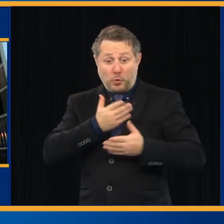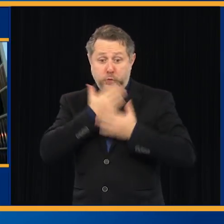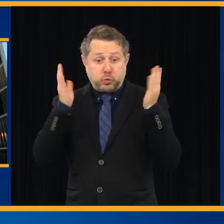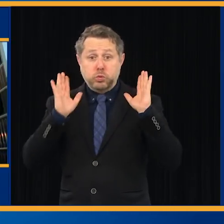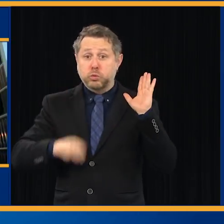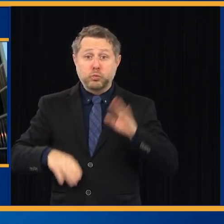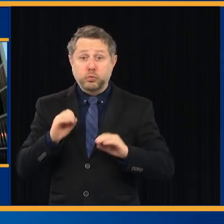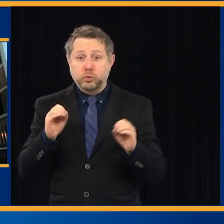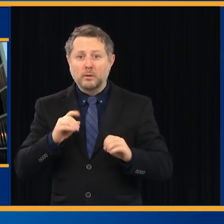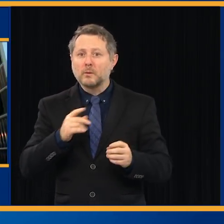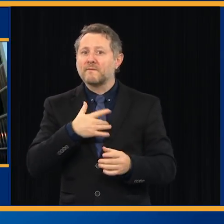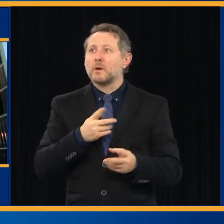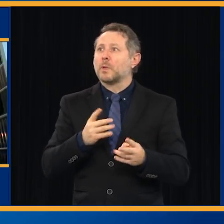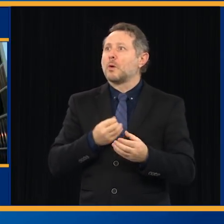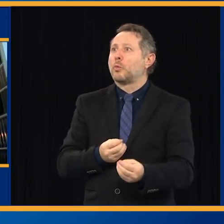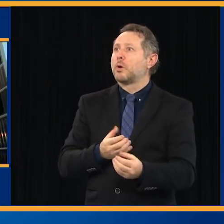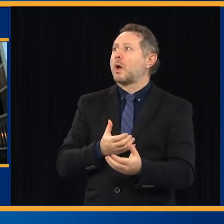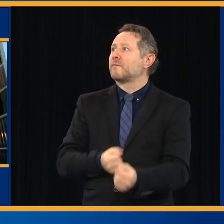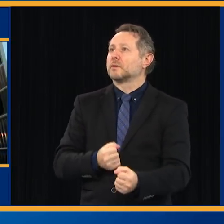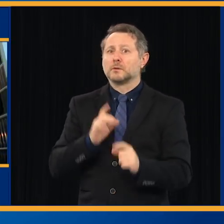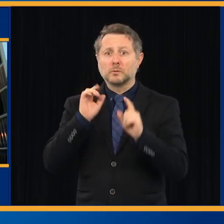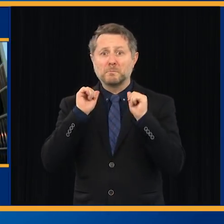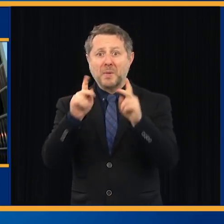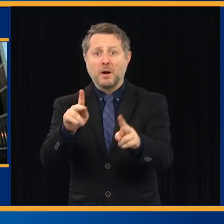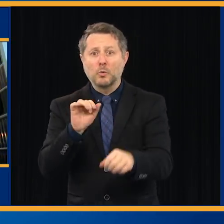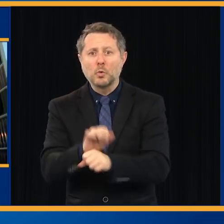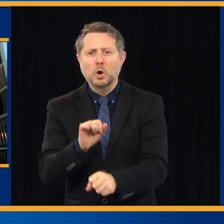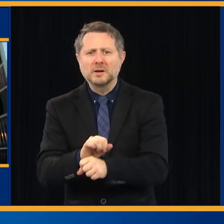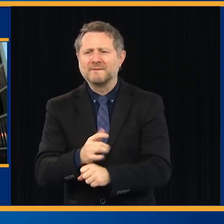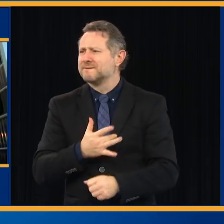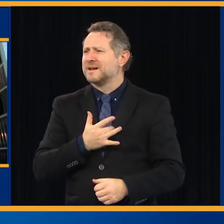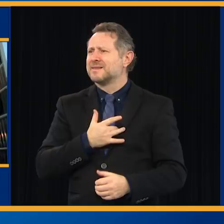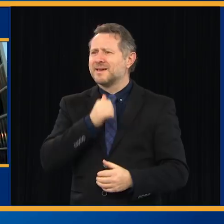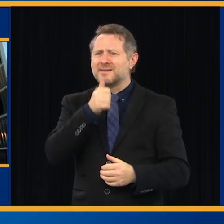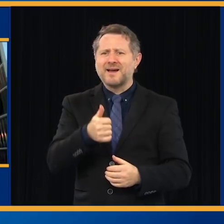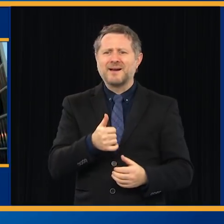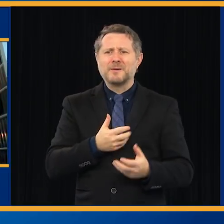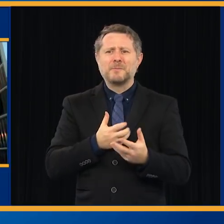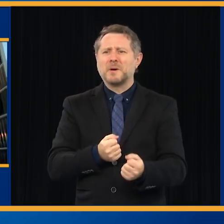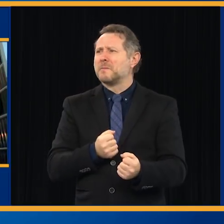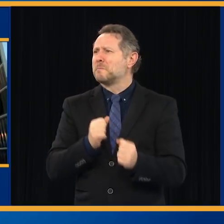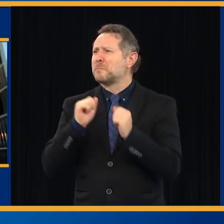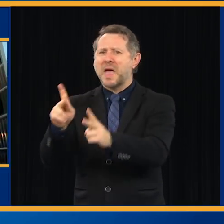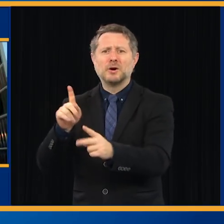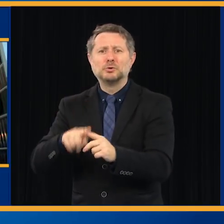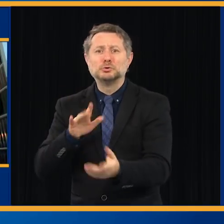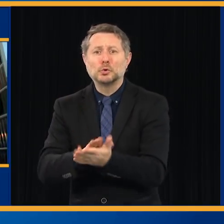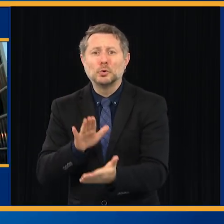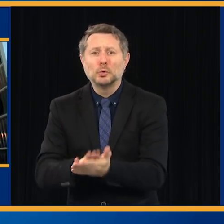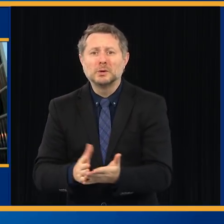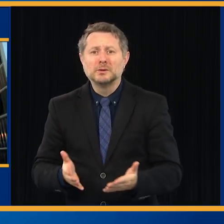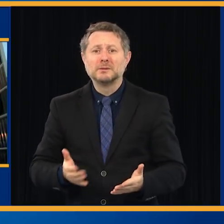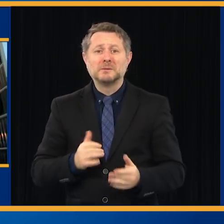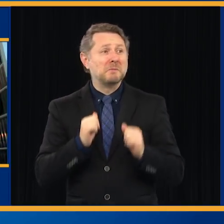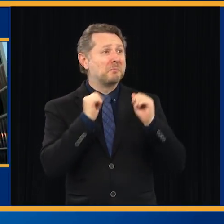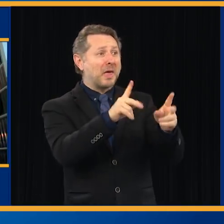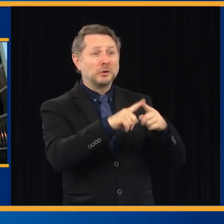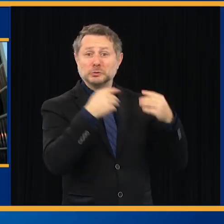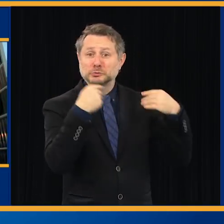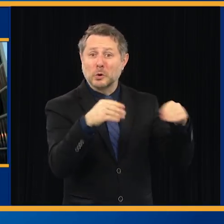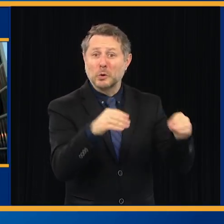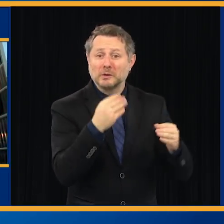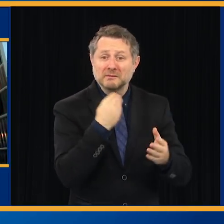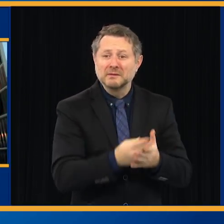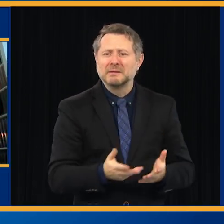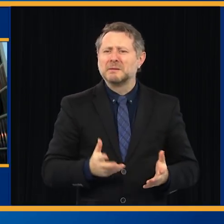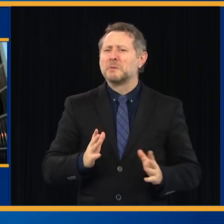work. They're not going to have the confidence we need them to have to go back to school or to go back to the store or to go back to